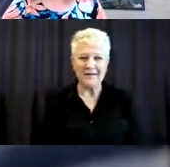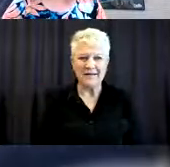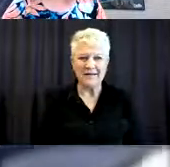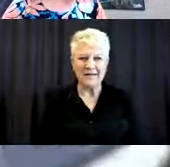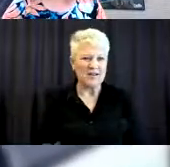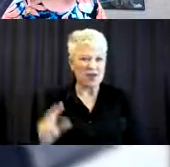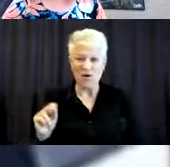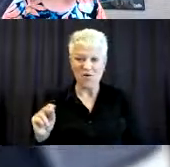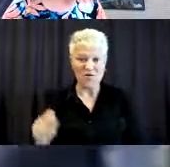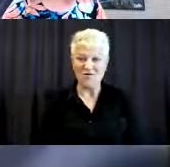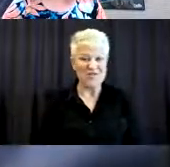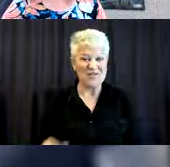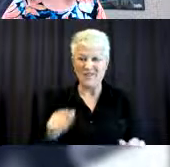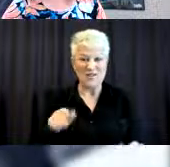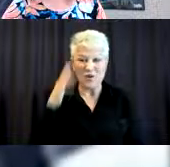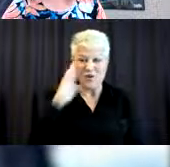No. You don't know?